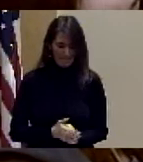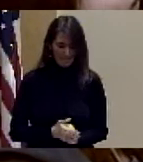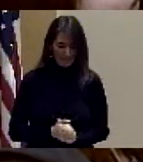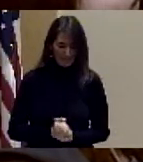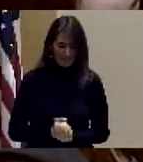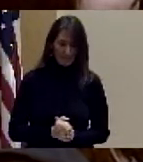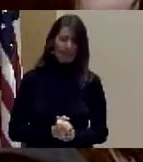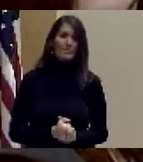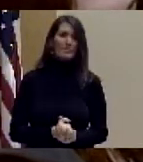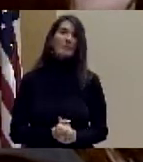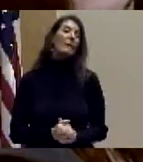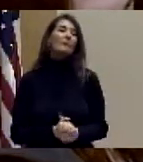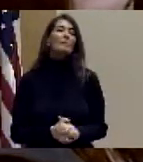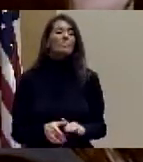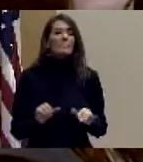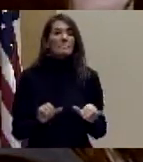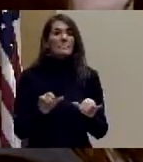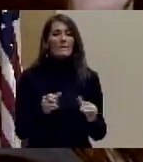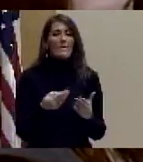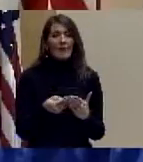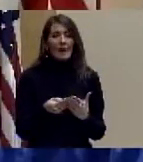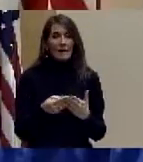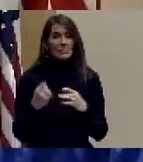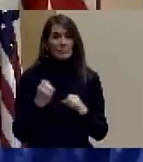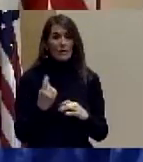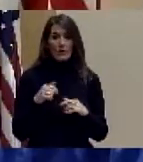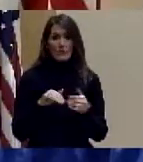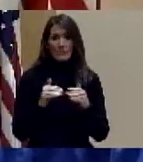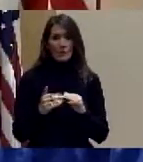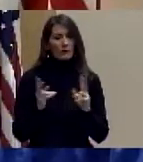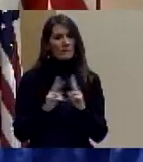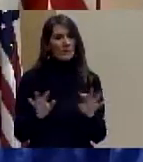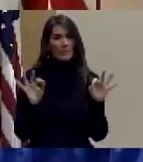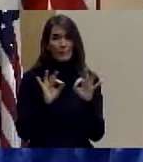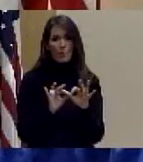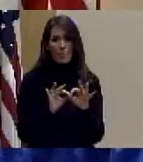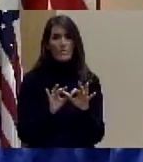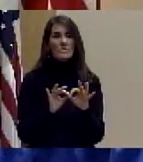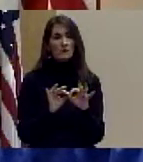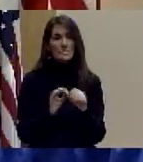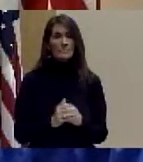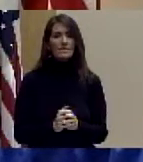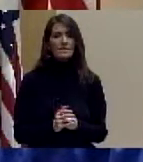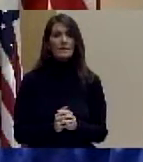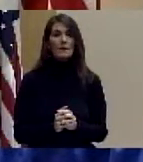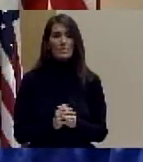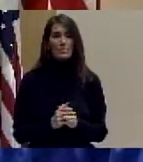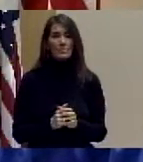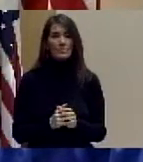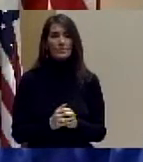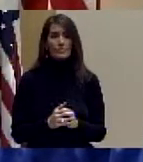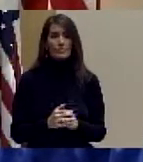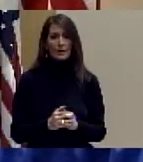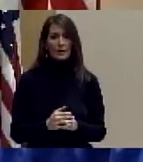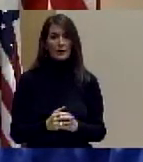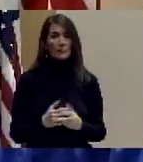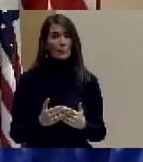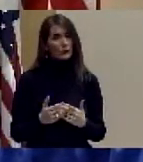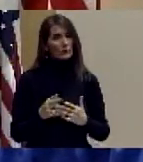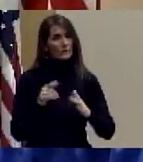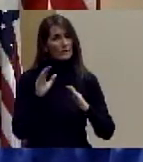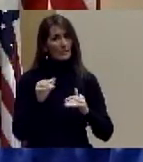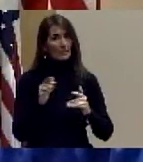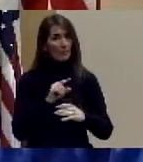Maintaining the financial strength of the town is vital if we're to continue to maintain the quality of life we've come to expect here in